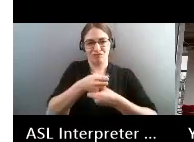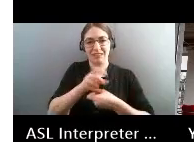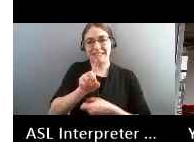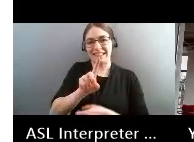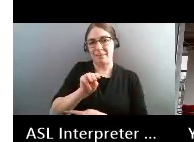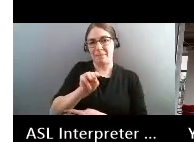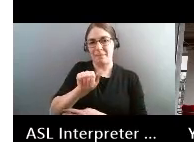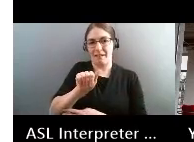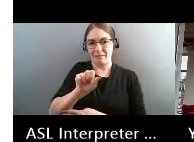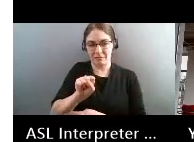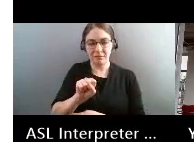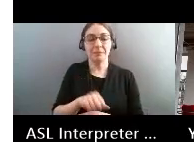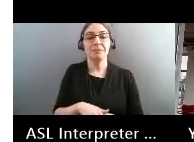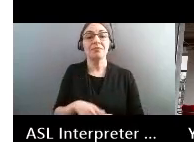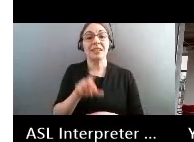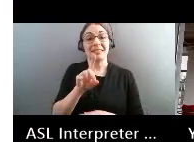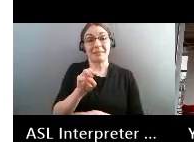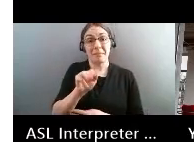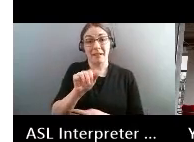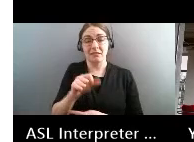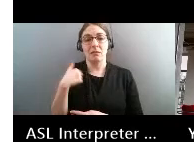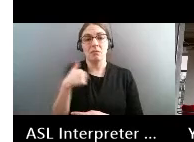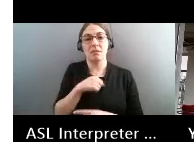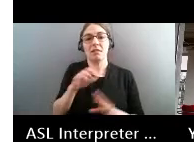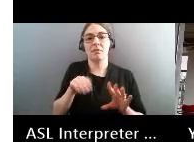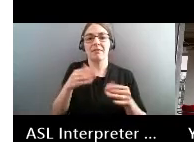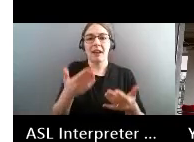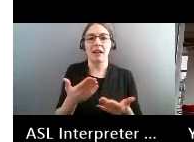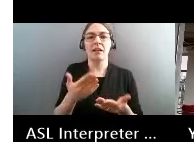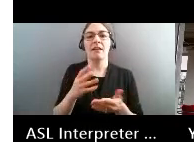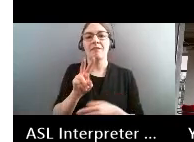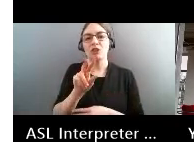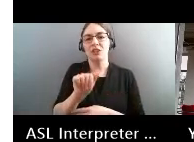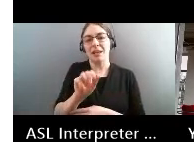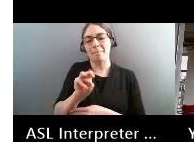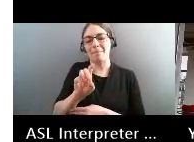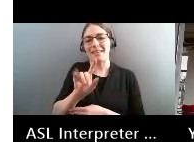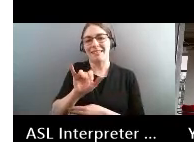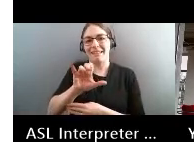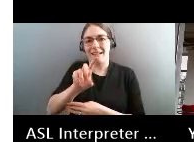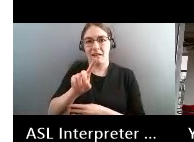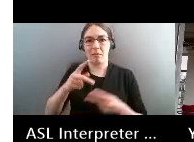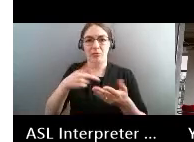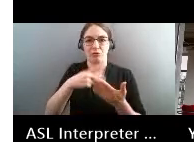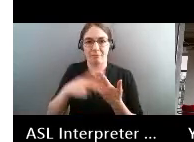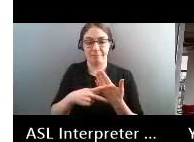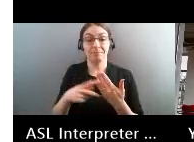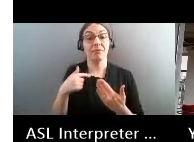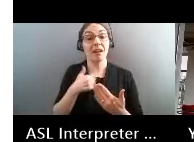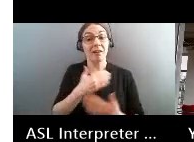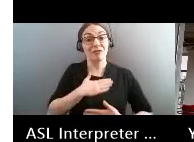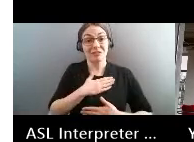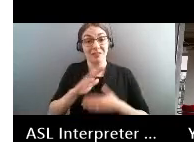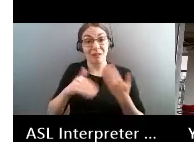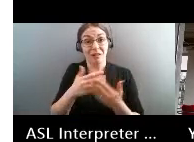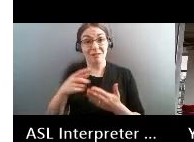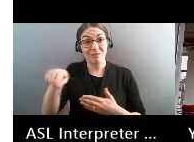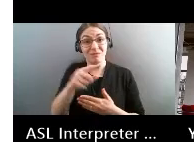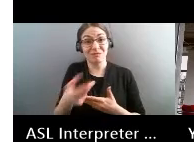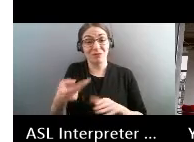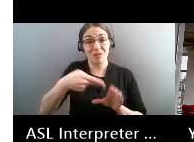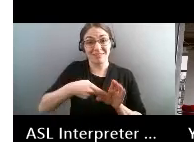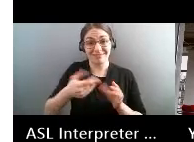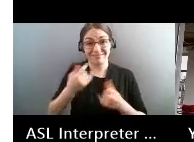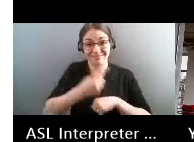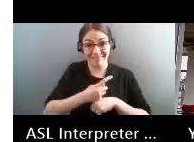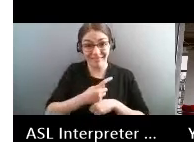DMAS, we administer the Virginia Medicaid program. I appreciate everyone joining us today. We have